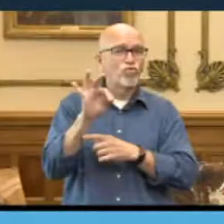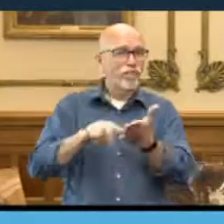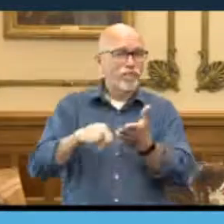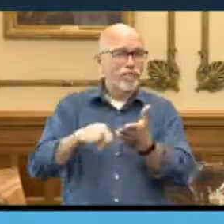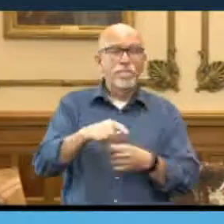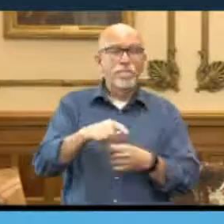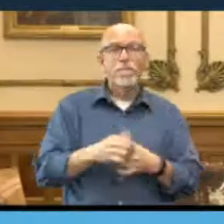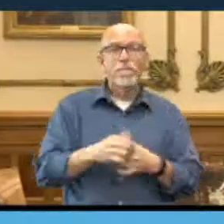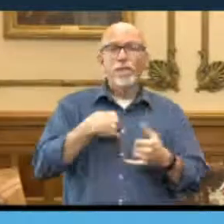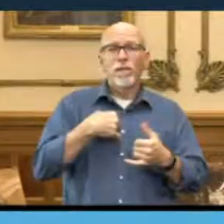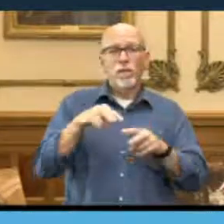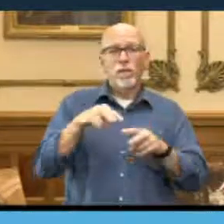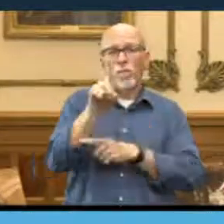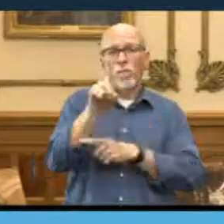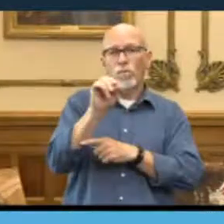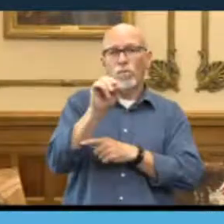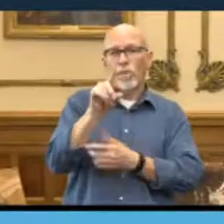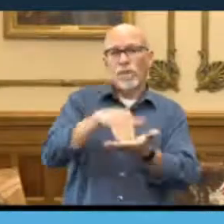we have looked at